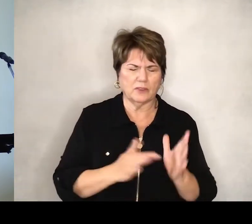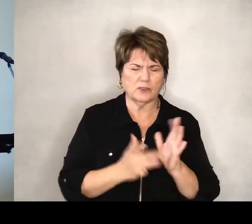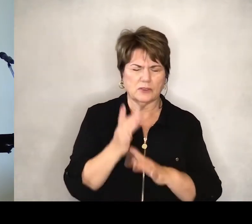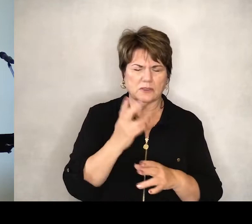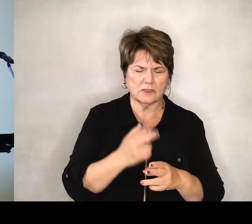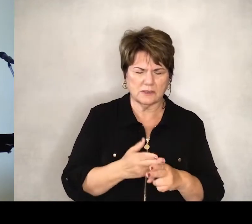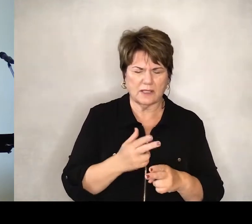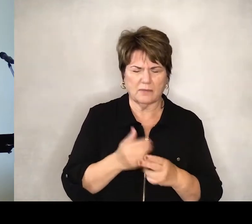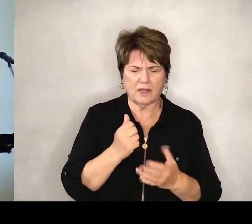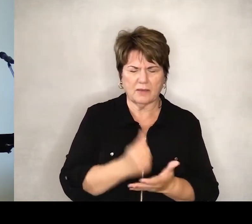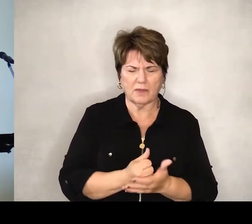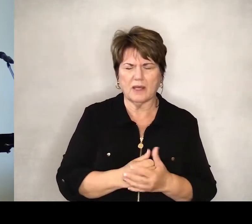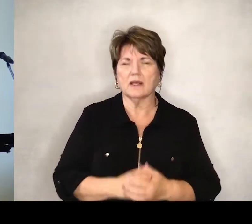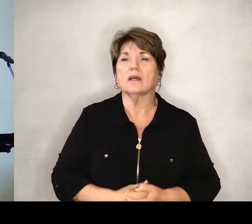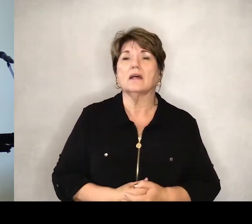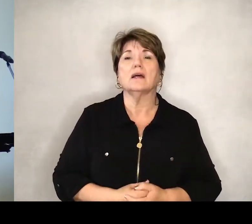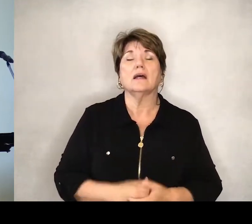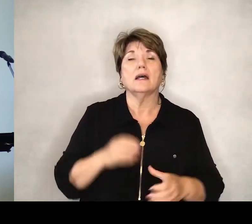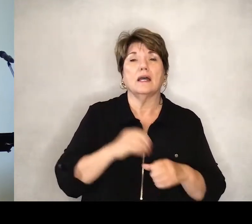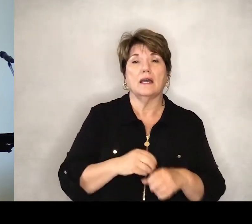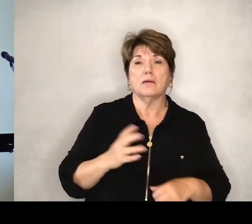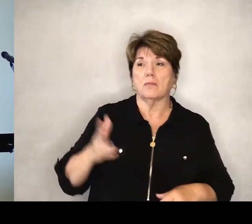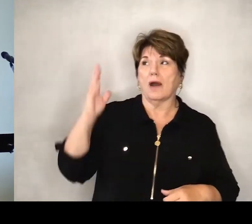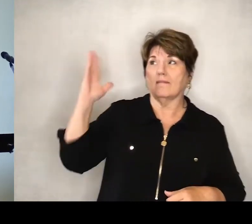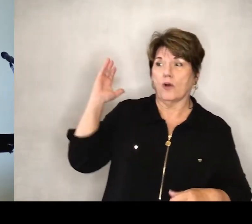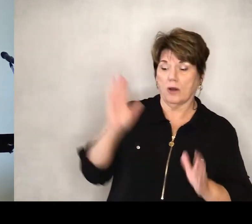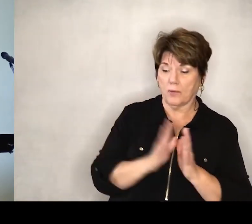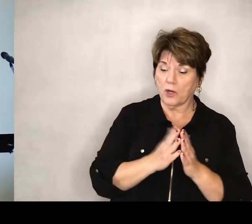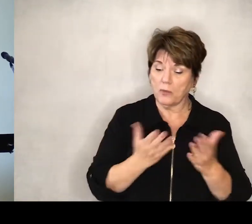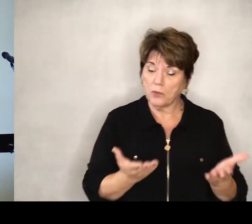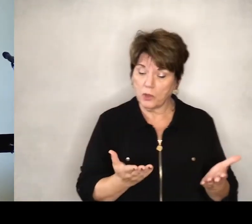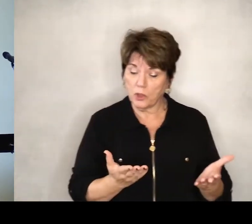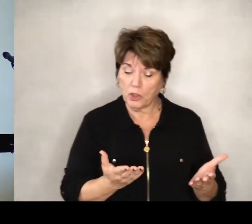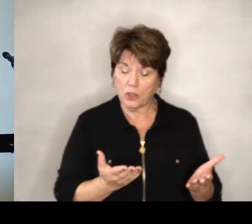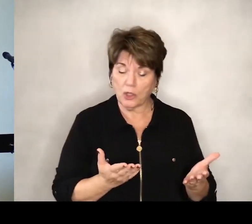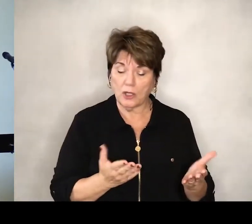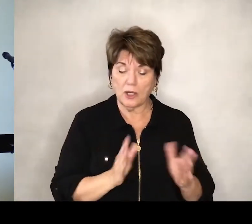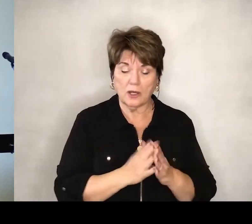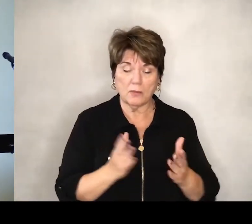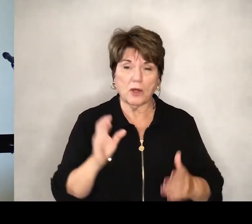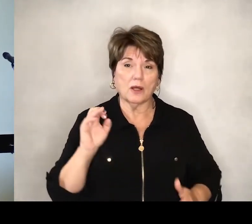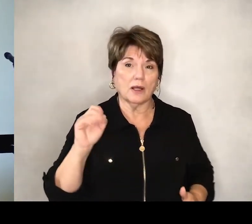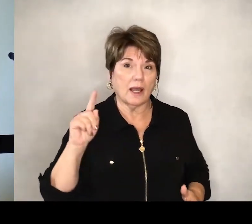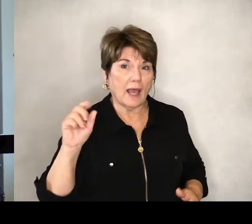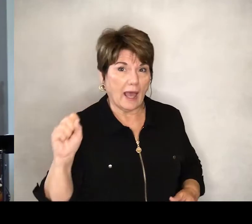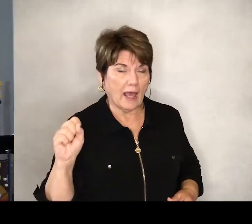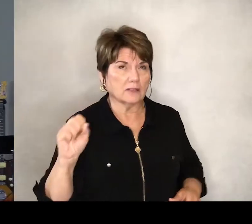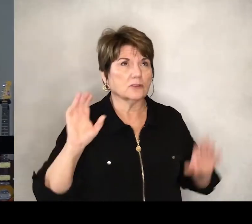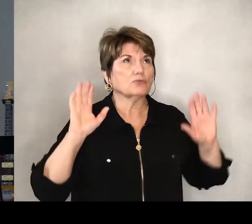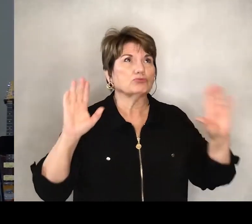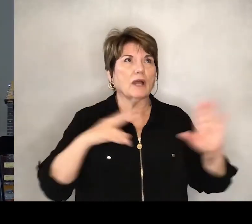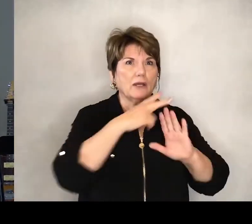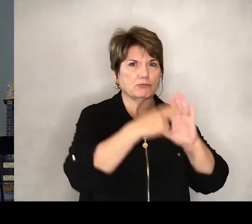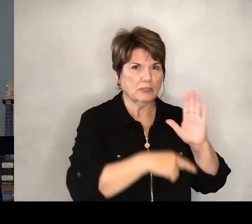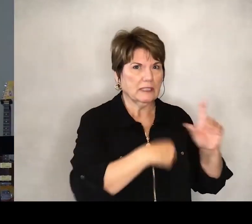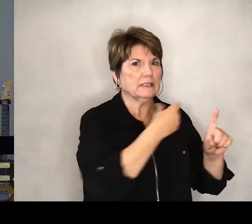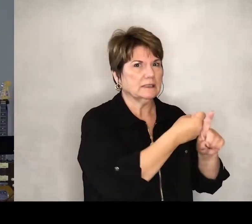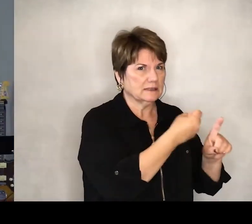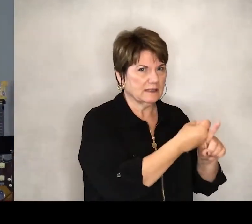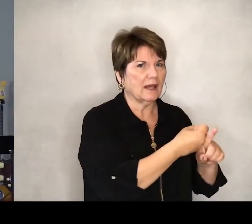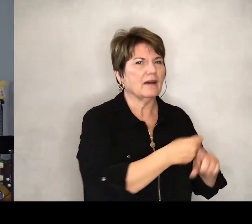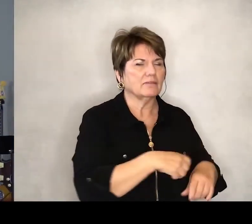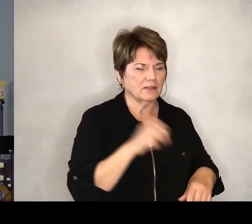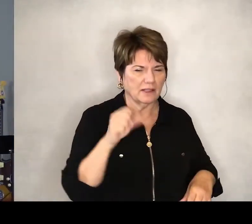So it starts here by saying, in my former book. So the book of Acts is a great read on its own, no question,